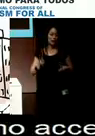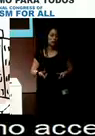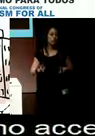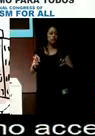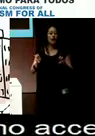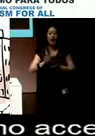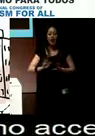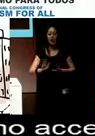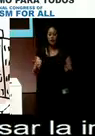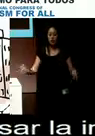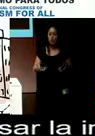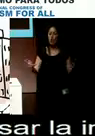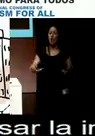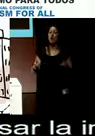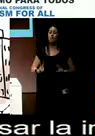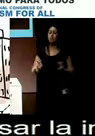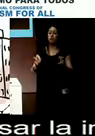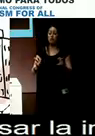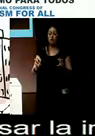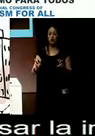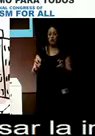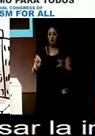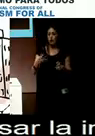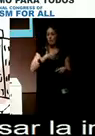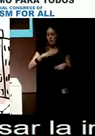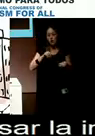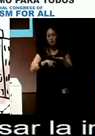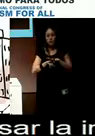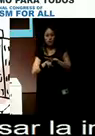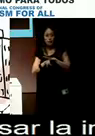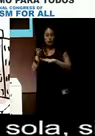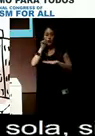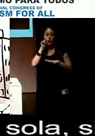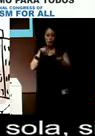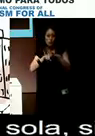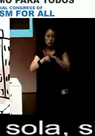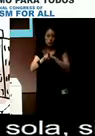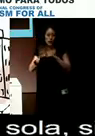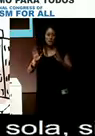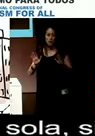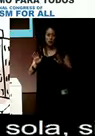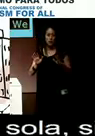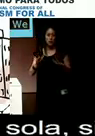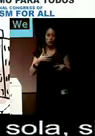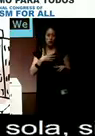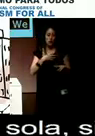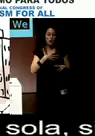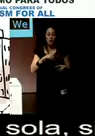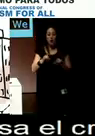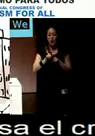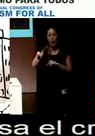It is about offsetting seasonality. We just said that people with disabilities travel